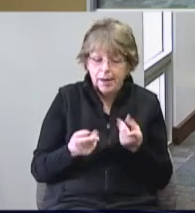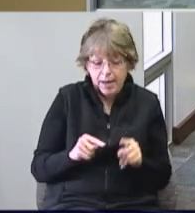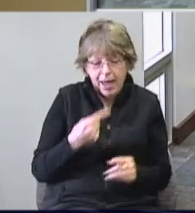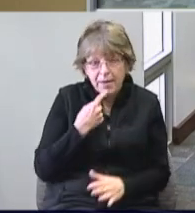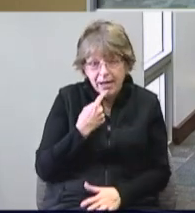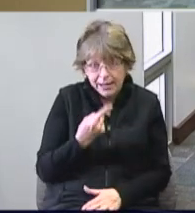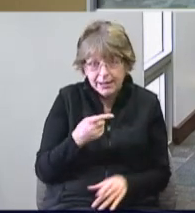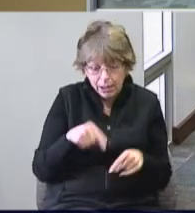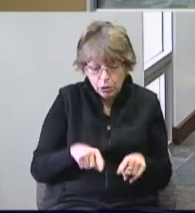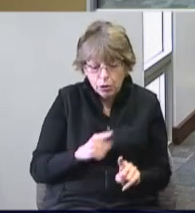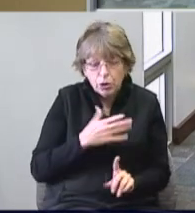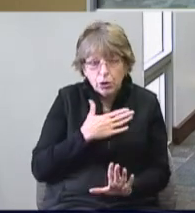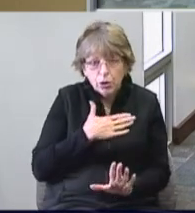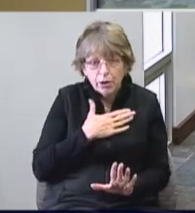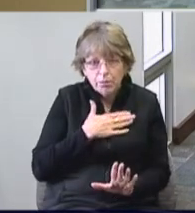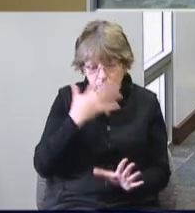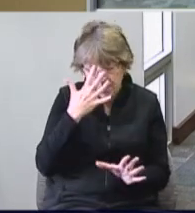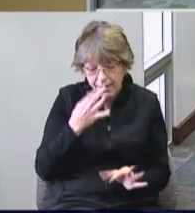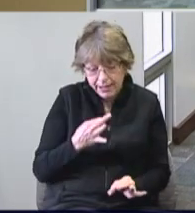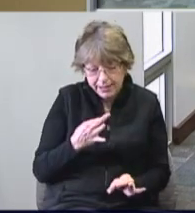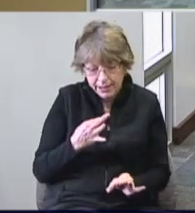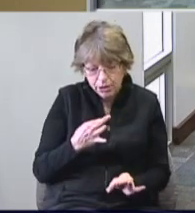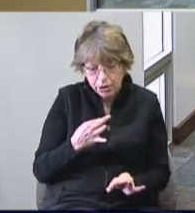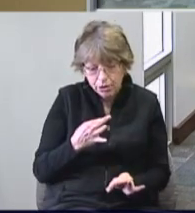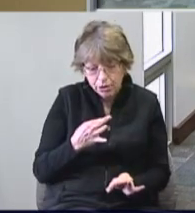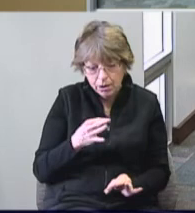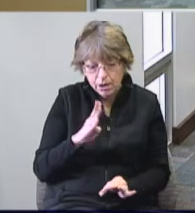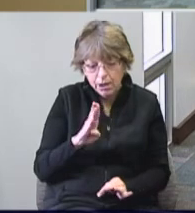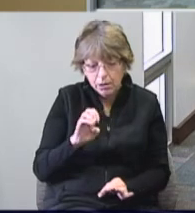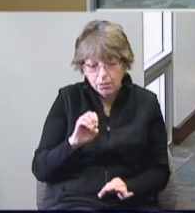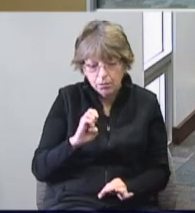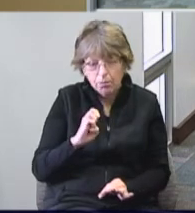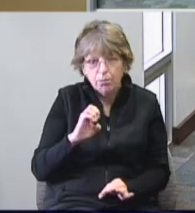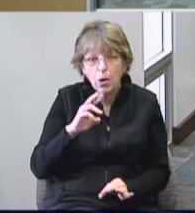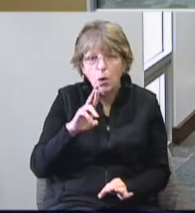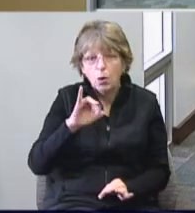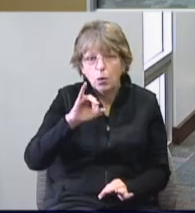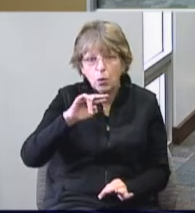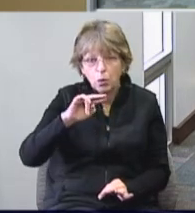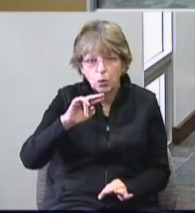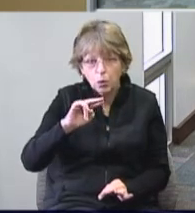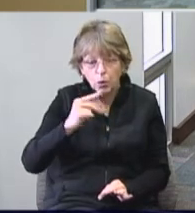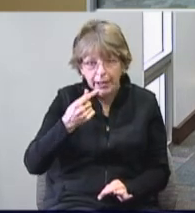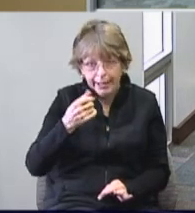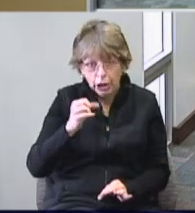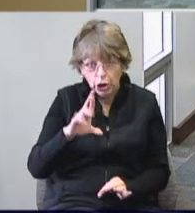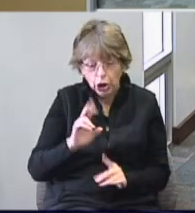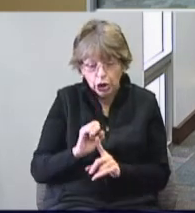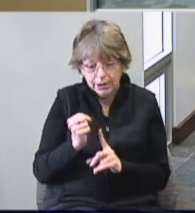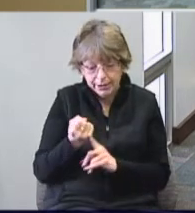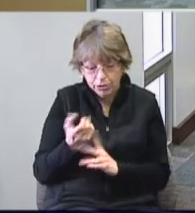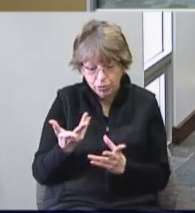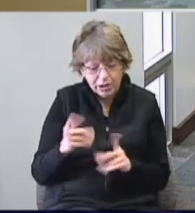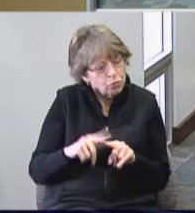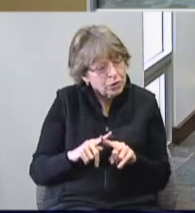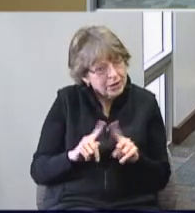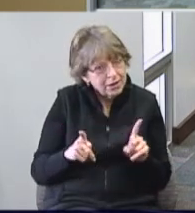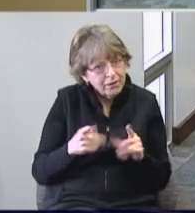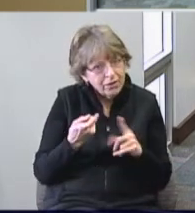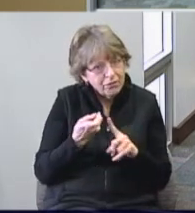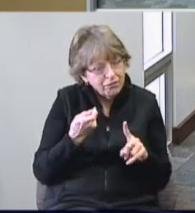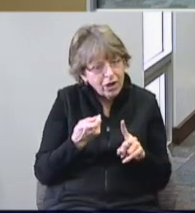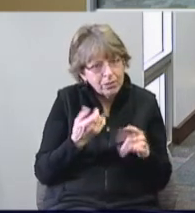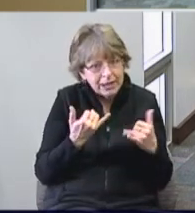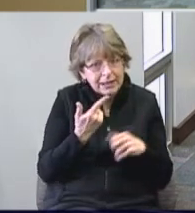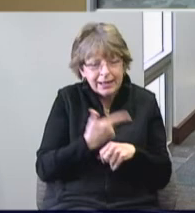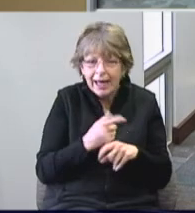during, my position, my decision during the Bowringer situation isn't unlike what I have today, and very